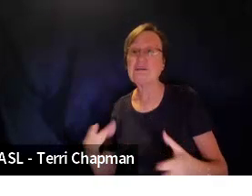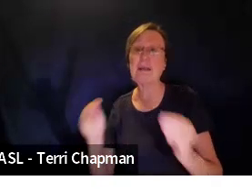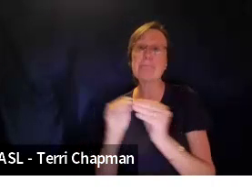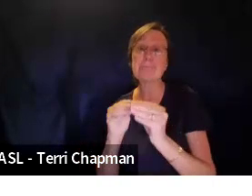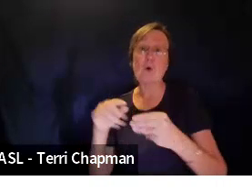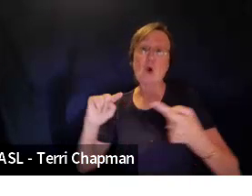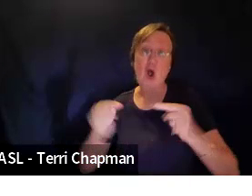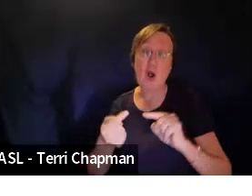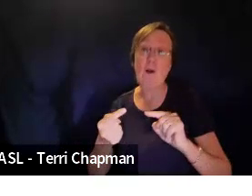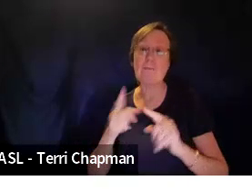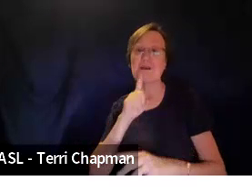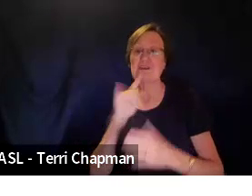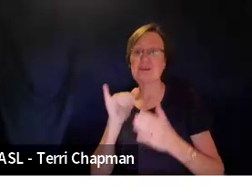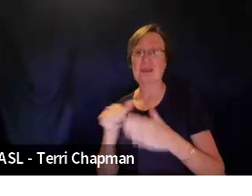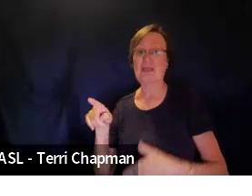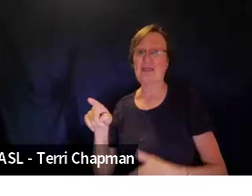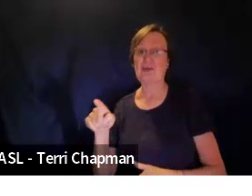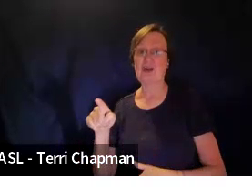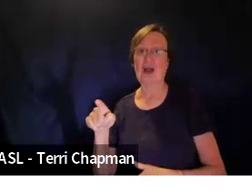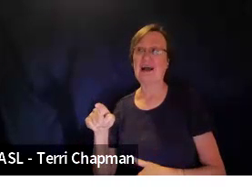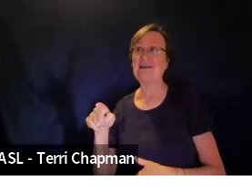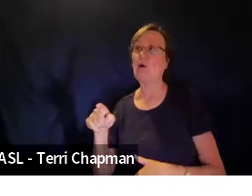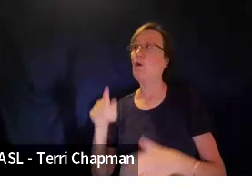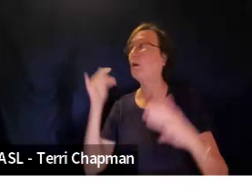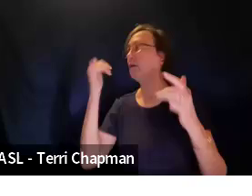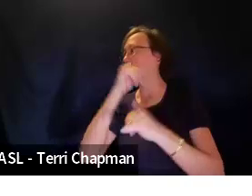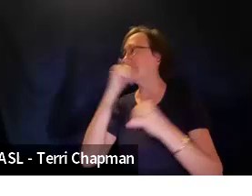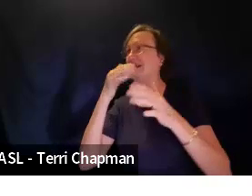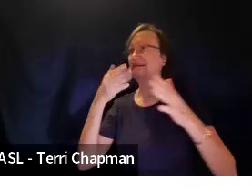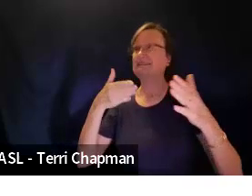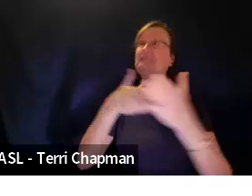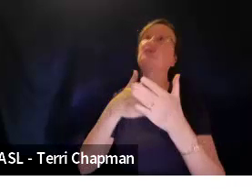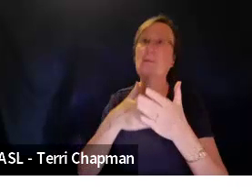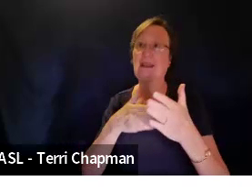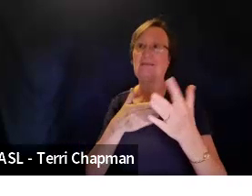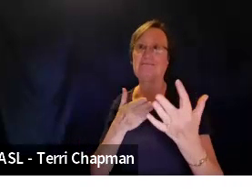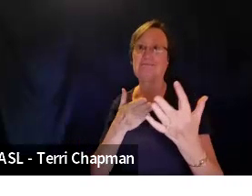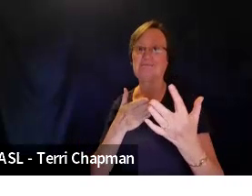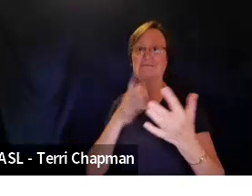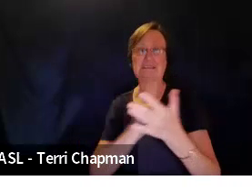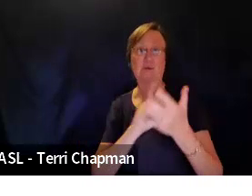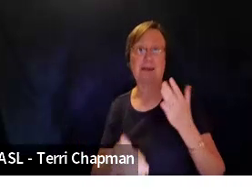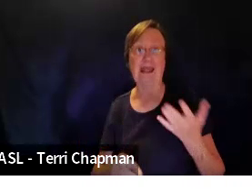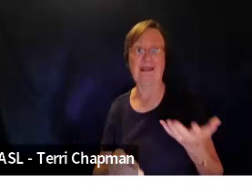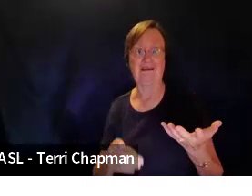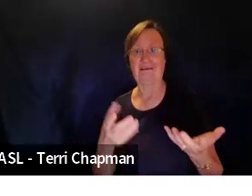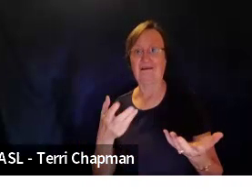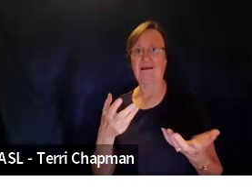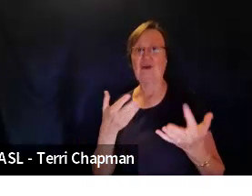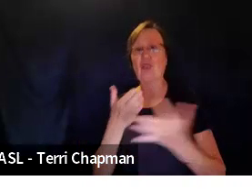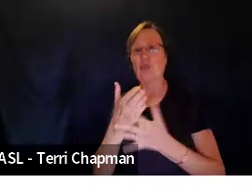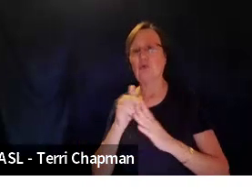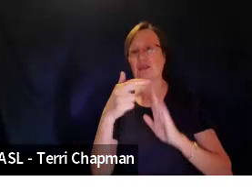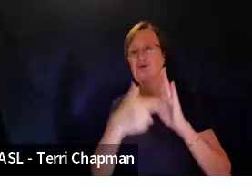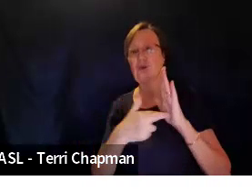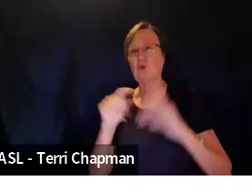they're not inadvertently discriminating through bias. So through this rule, tools that have an